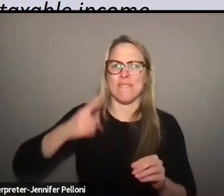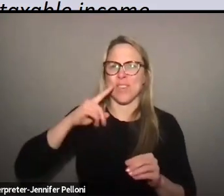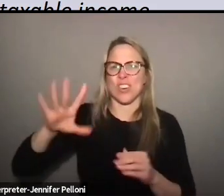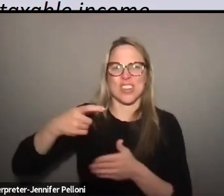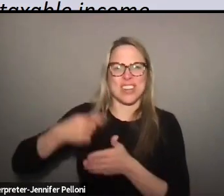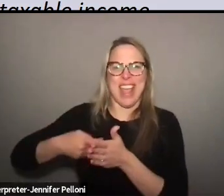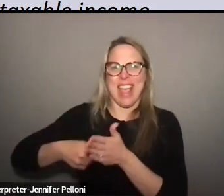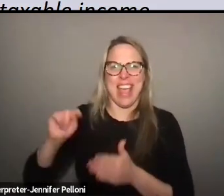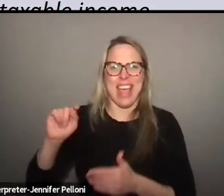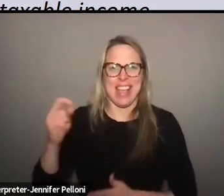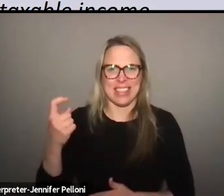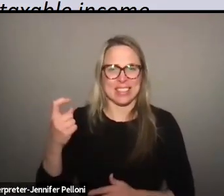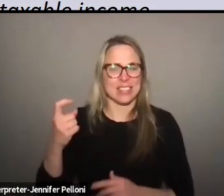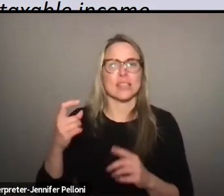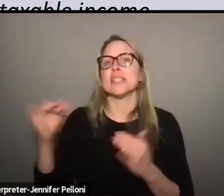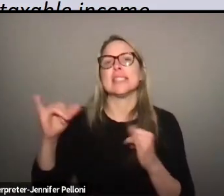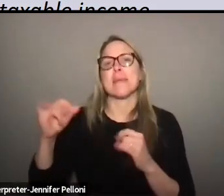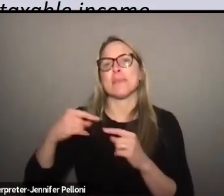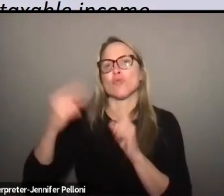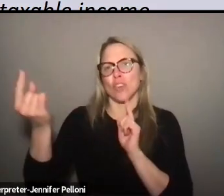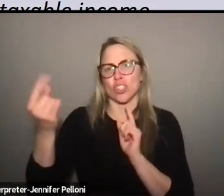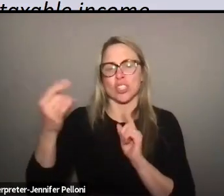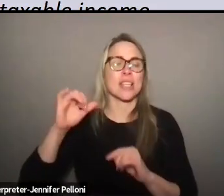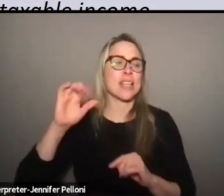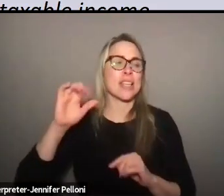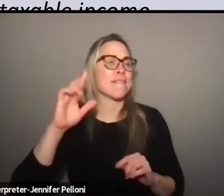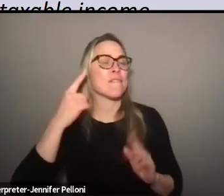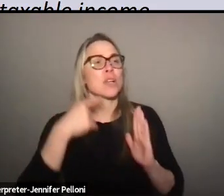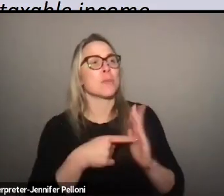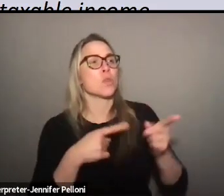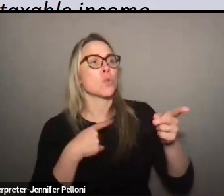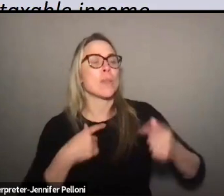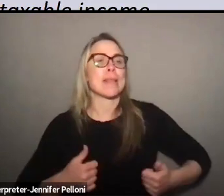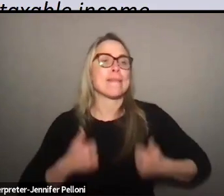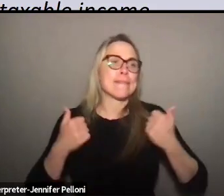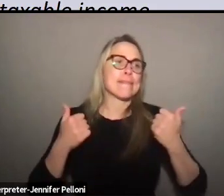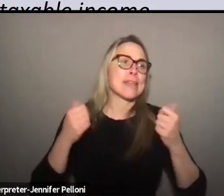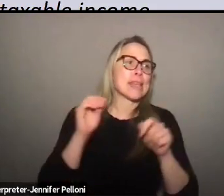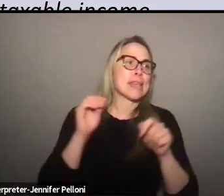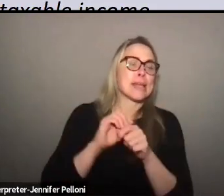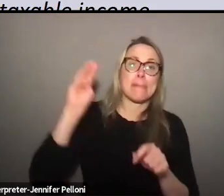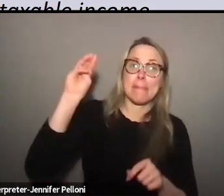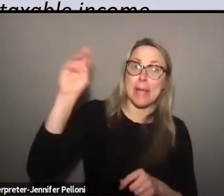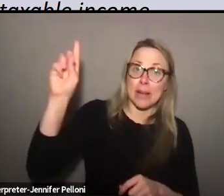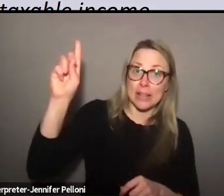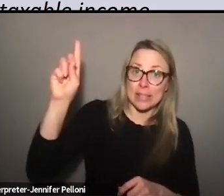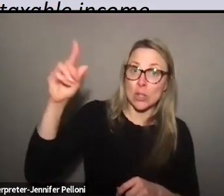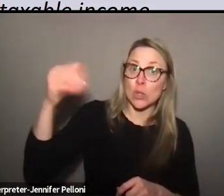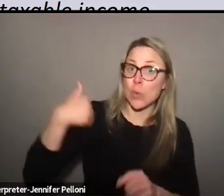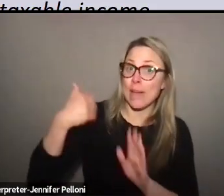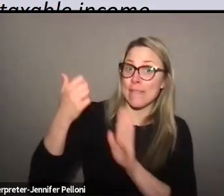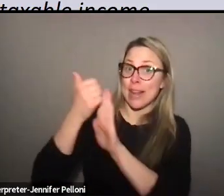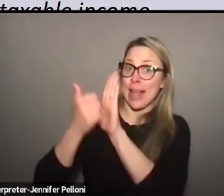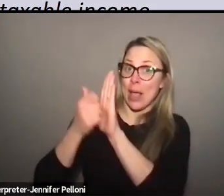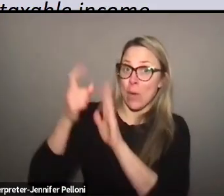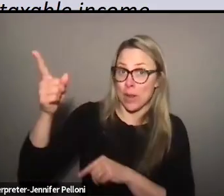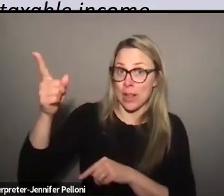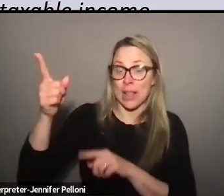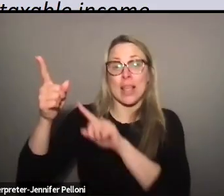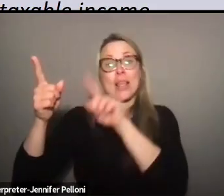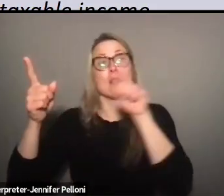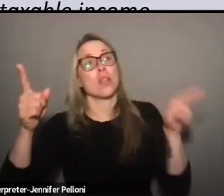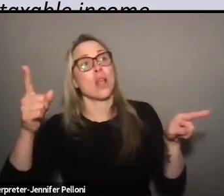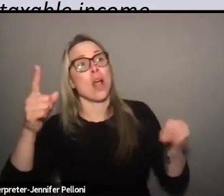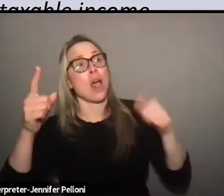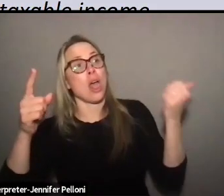It's the same goes in reverse. If you are living in Maryland and you have an ABLE account in another